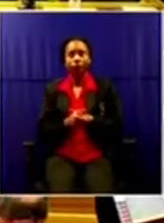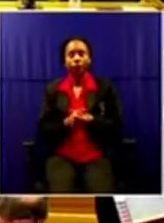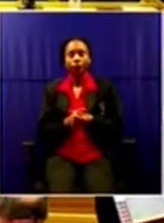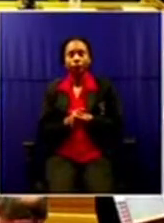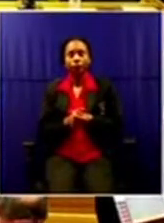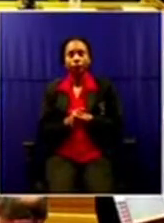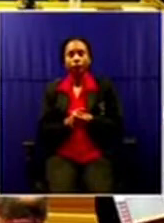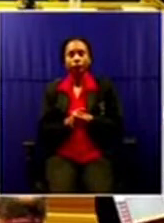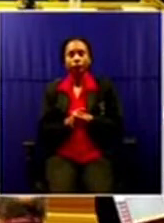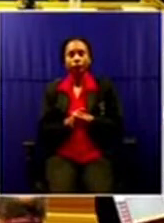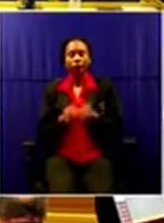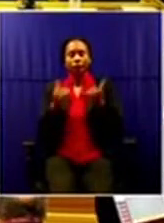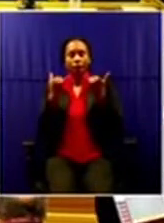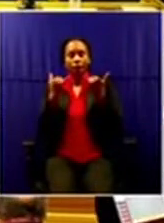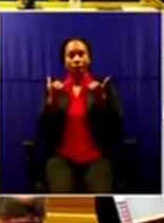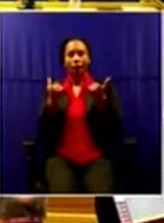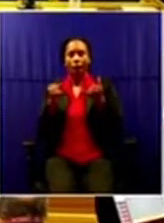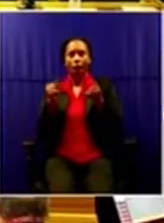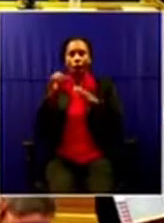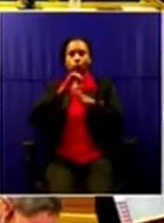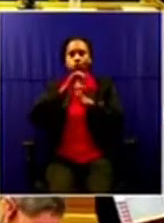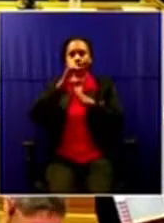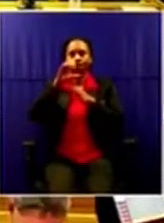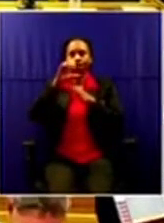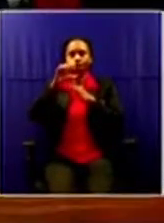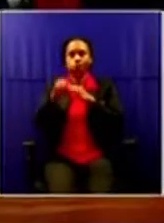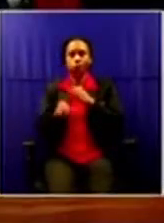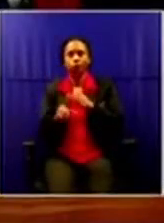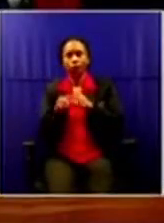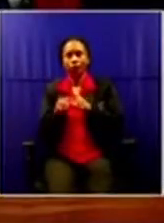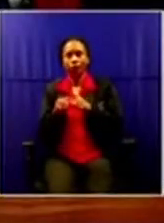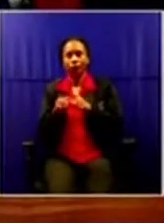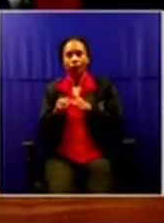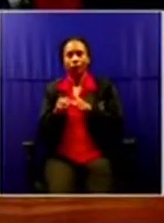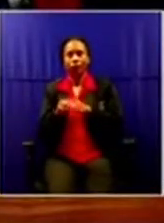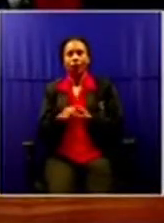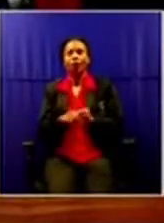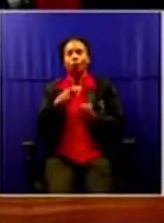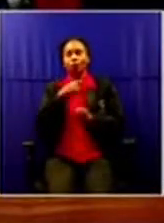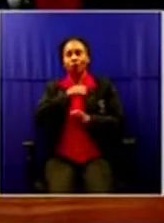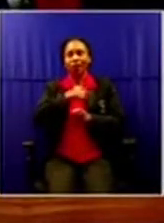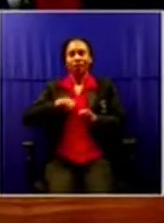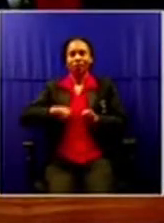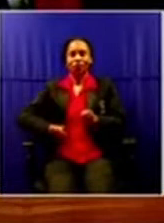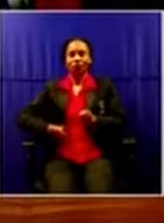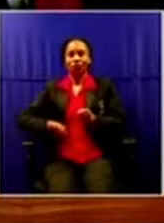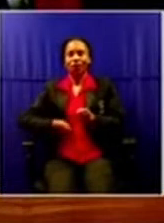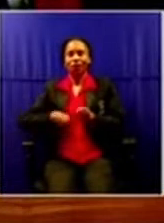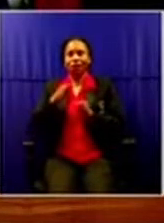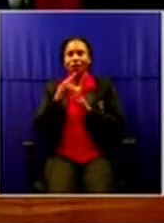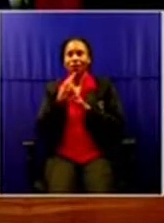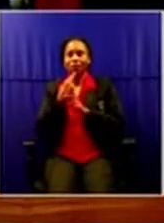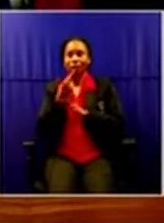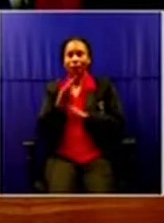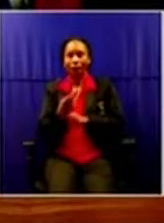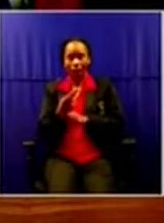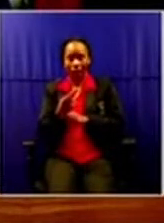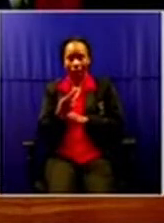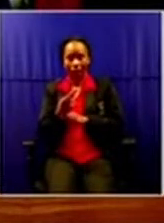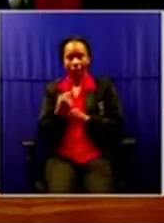We have now come to the end of the president's reply. I just woke up. I take